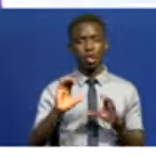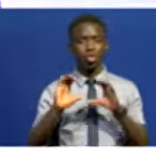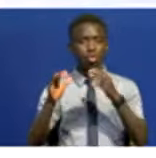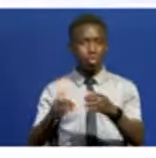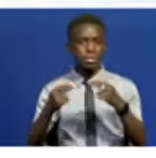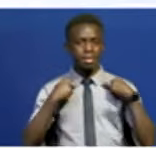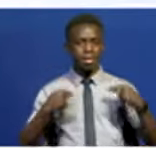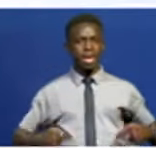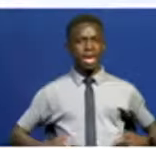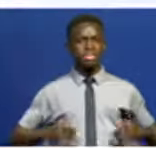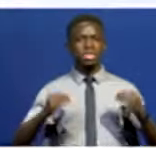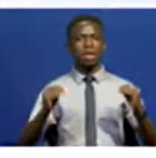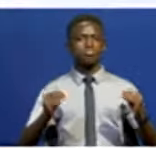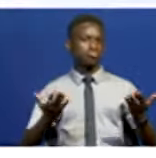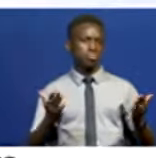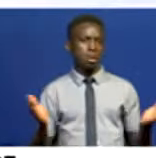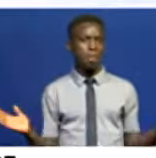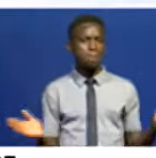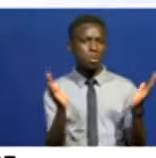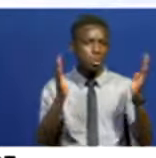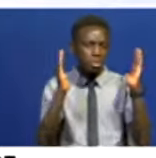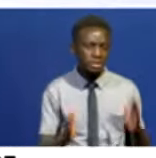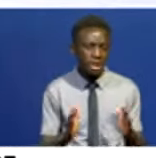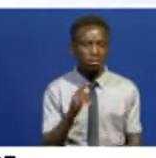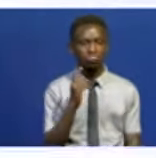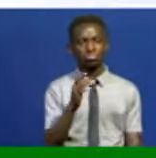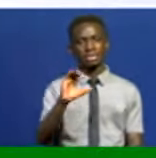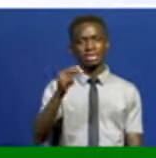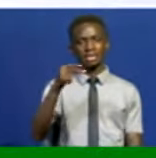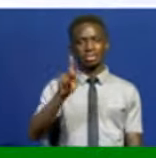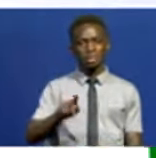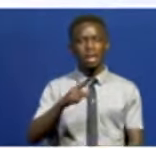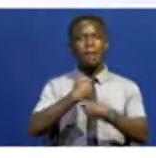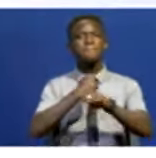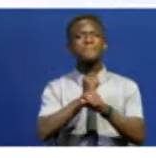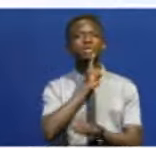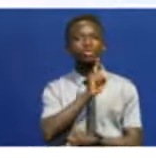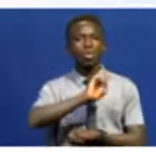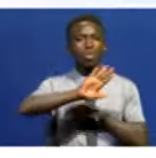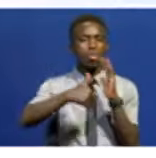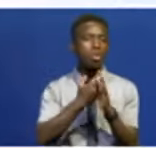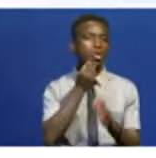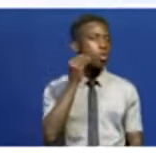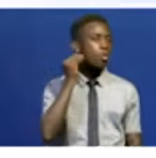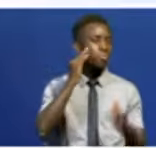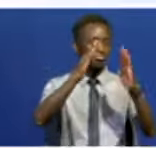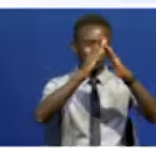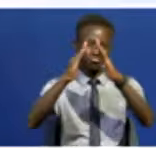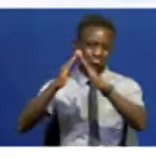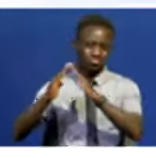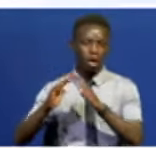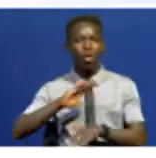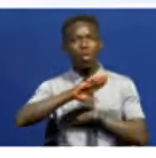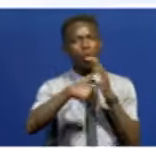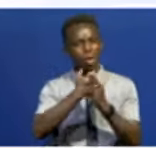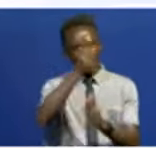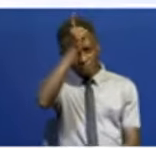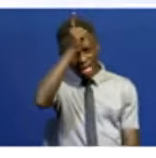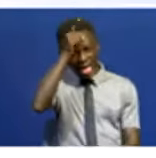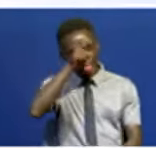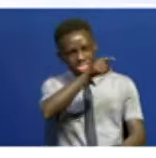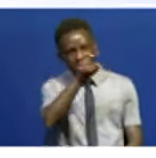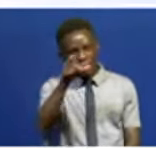ensure that in every home state, in every village in Kenya, there is